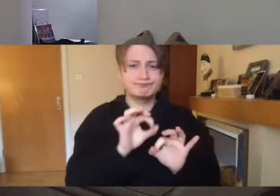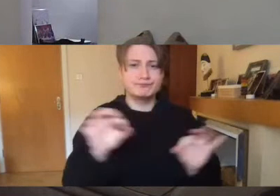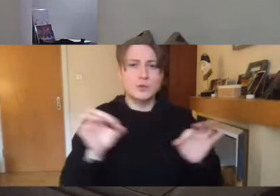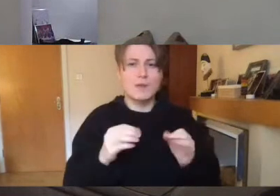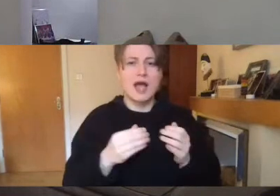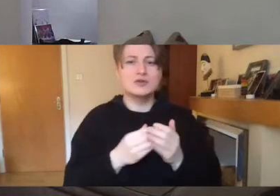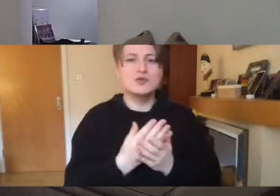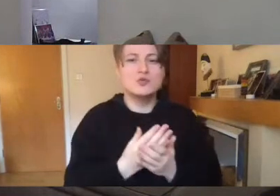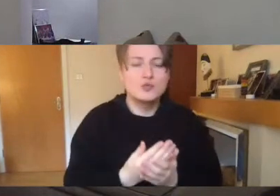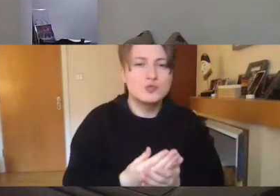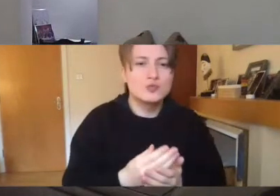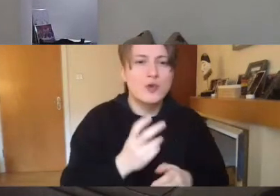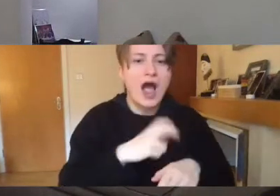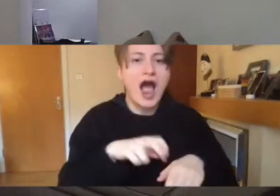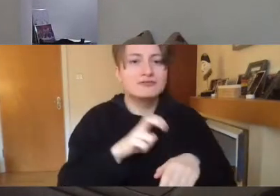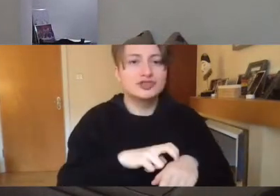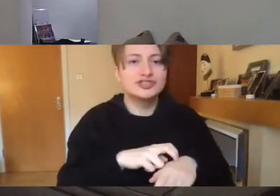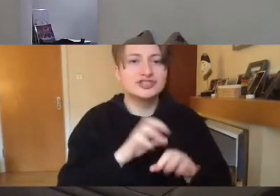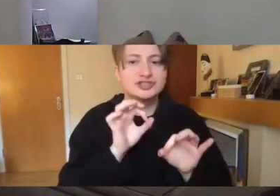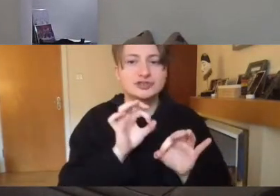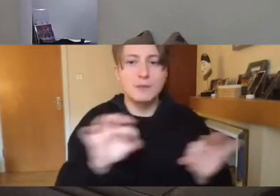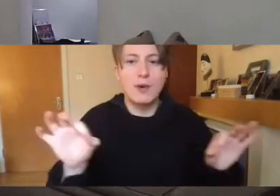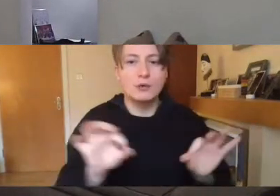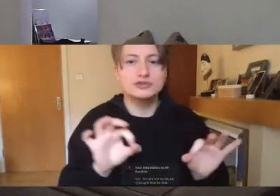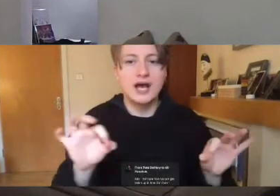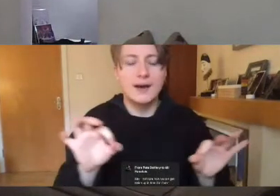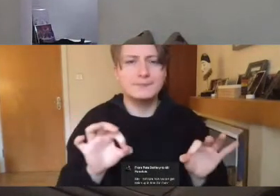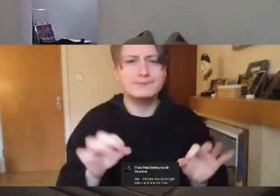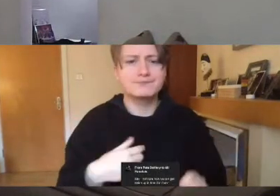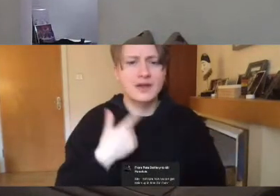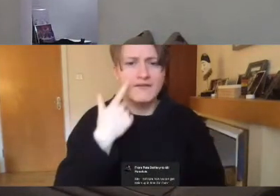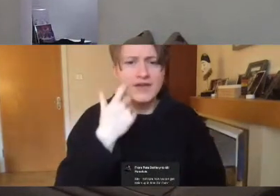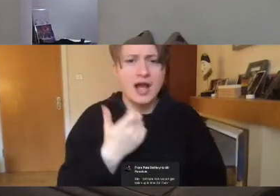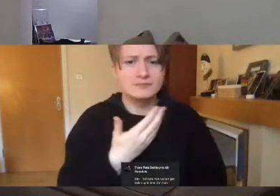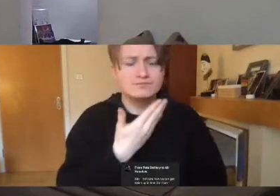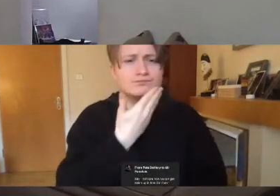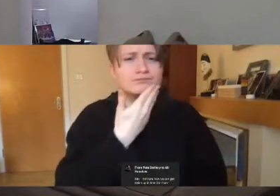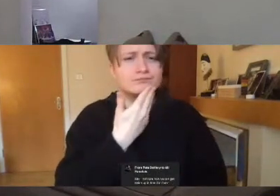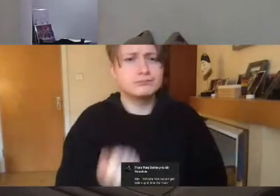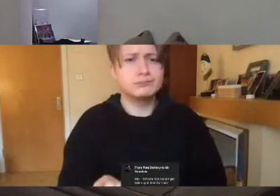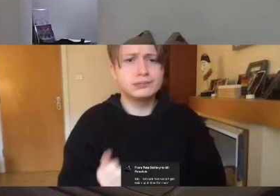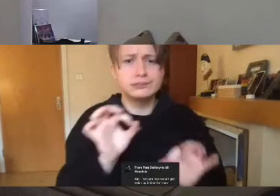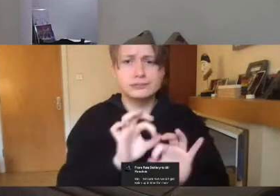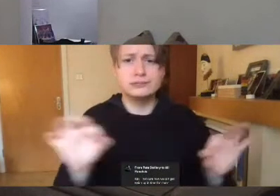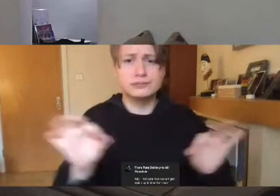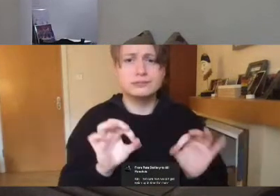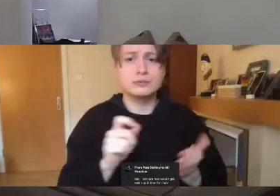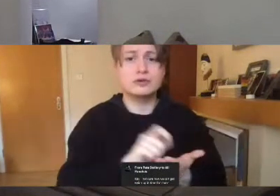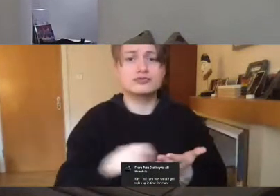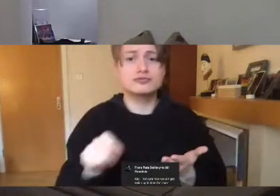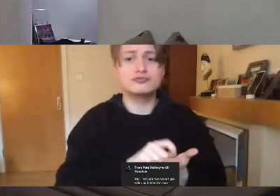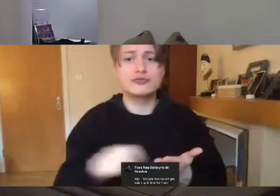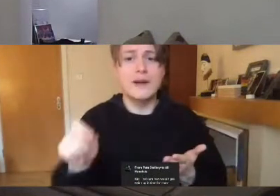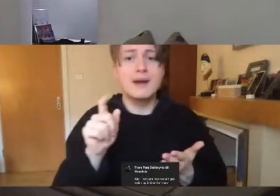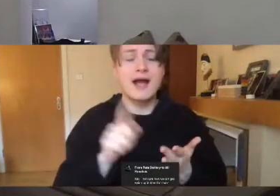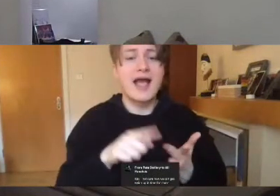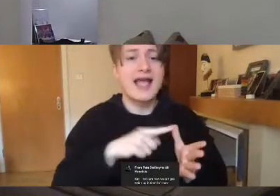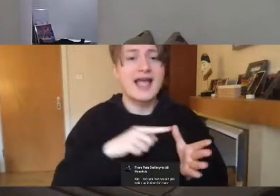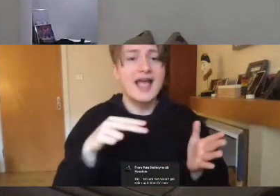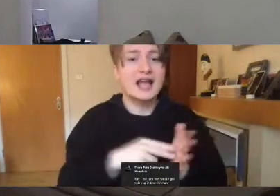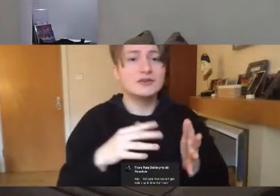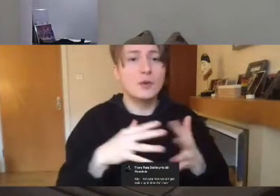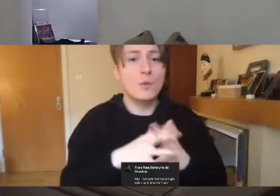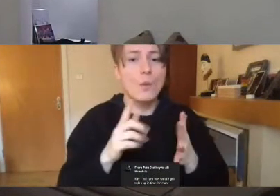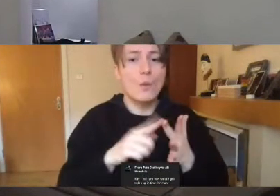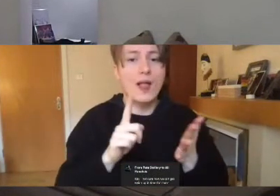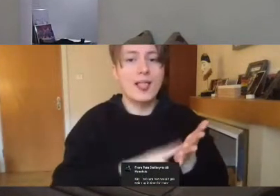Ian Wilson called She Passes, Passes, Passes By. And that's not to say that it's challenging, and it is very tricky, and there are